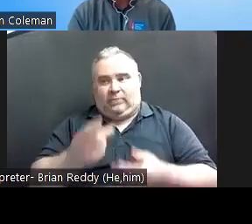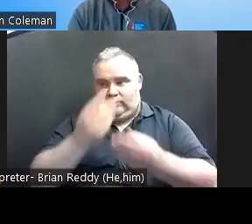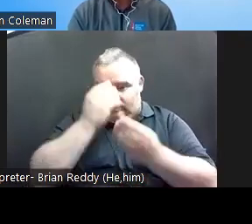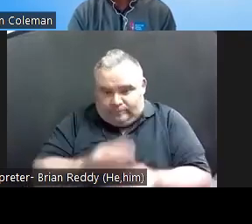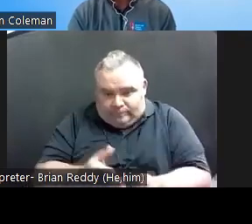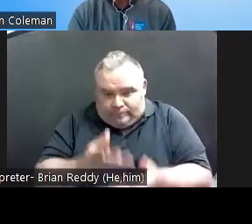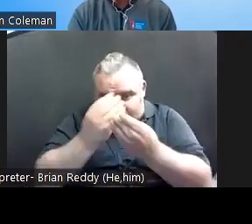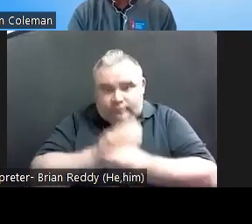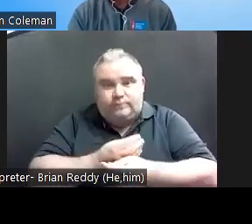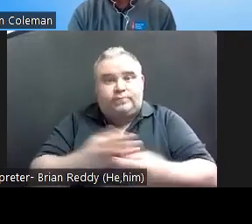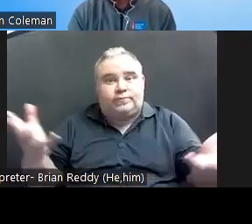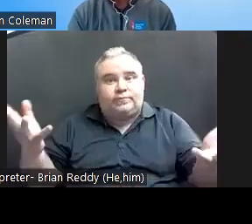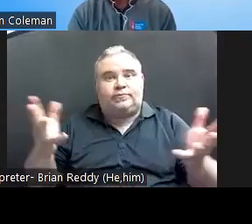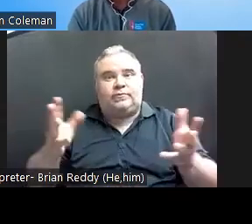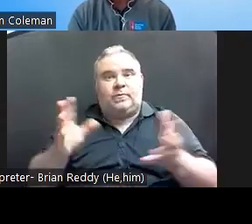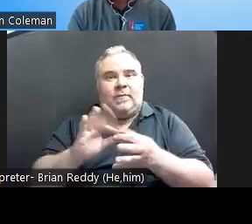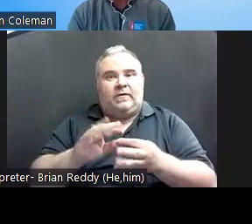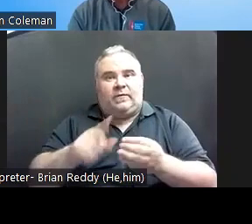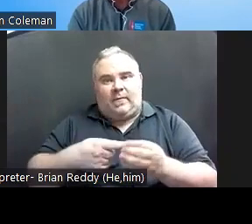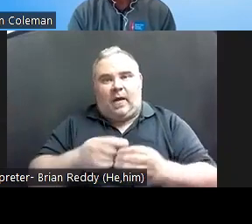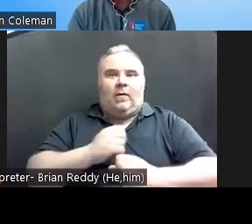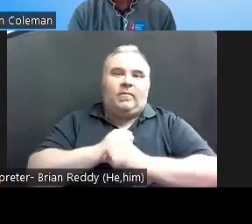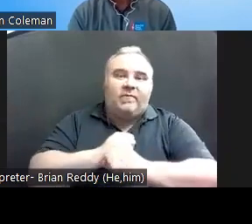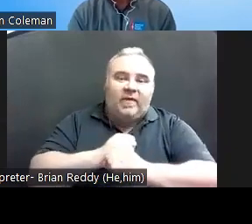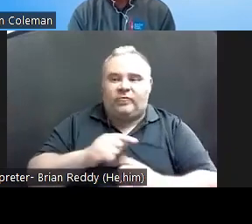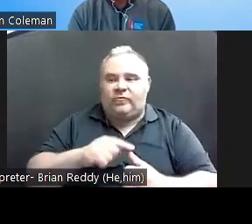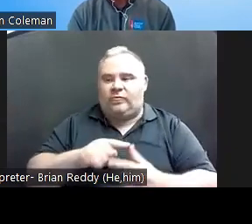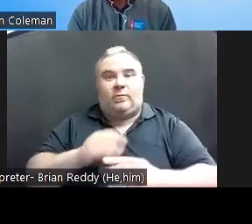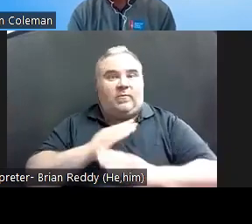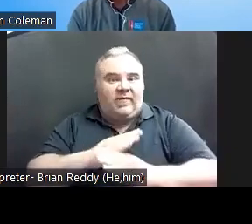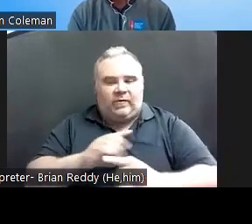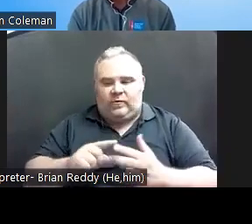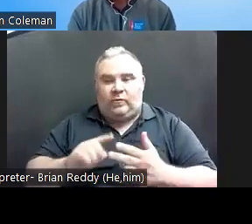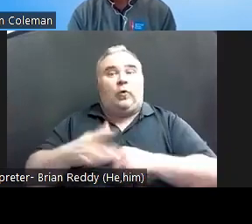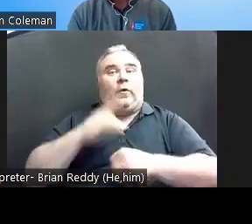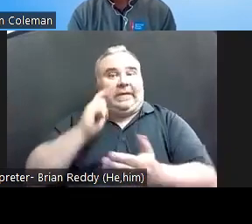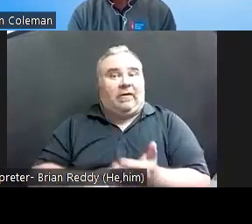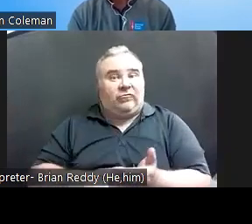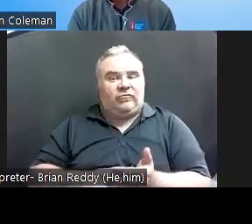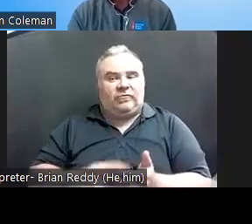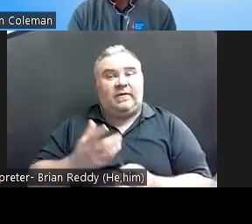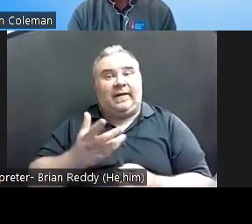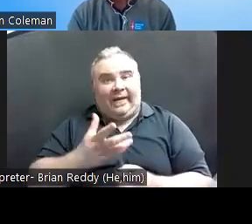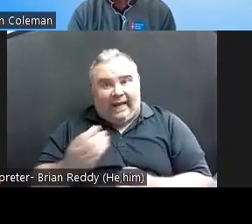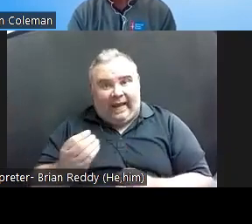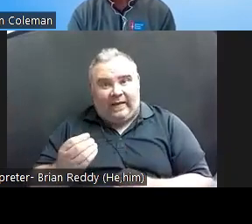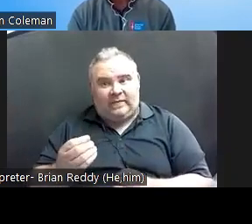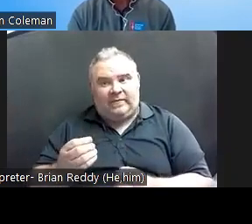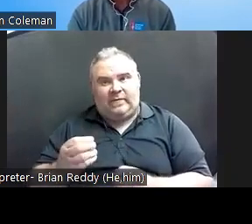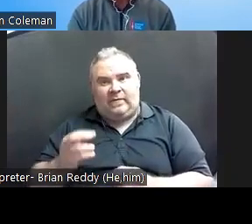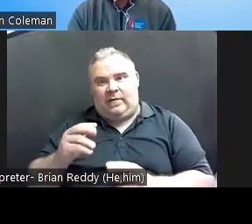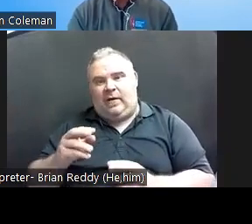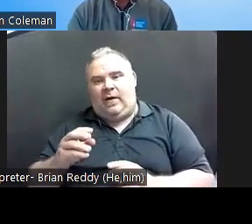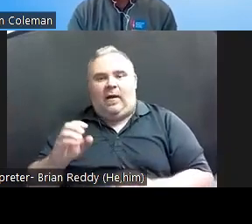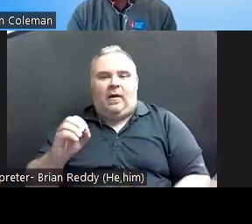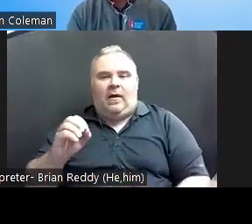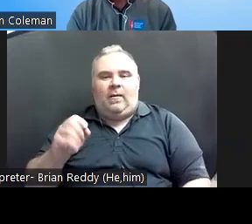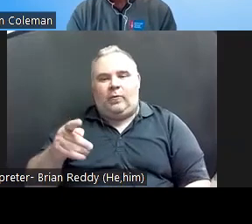mission messages around prevention and early detection, as well as operation of Hope